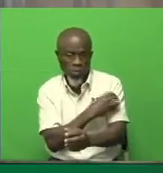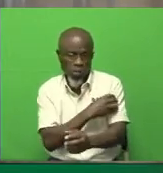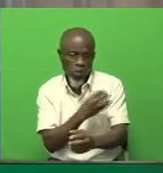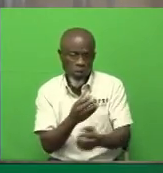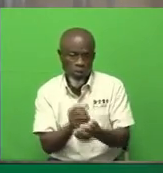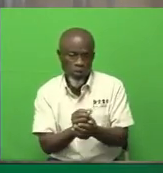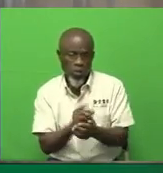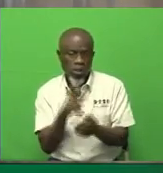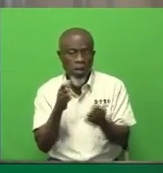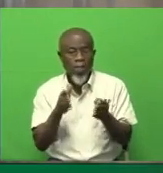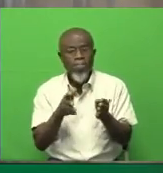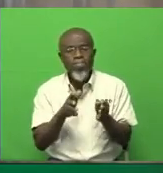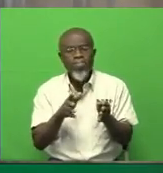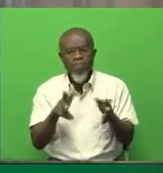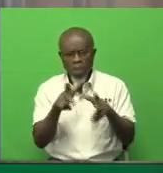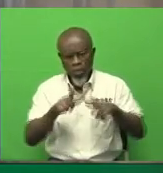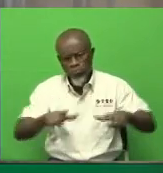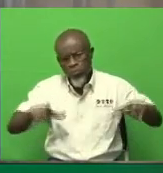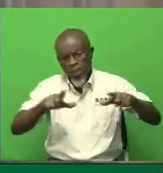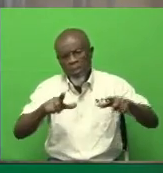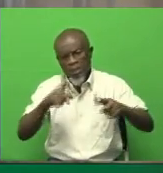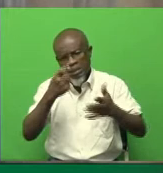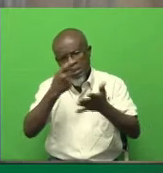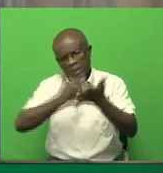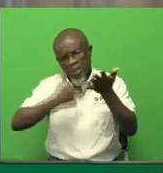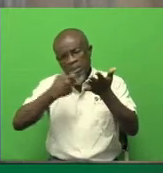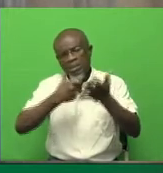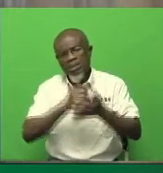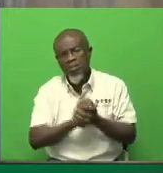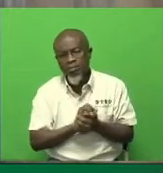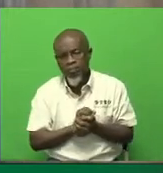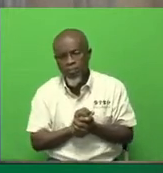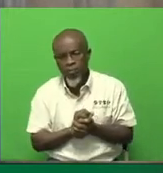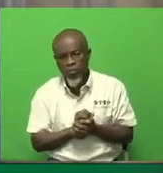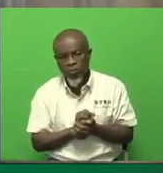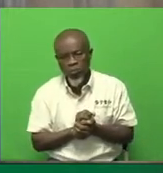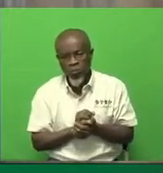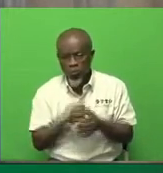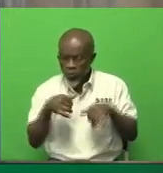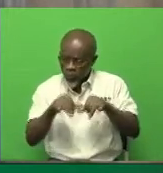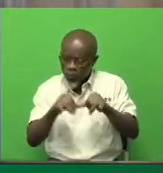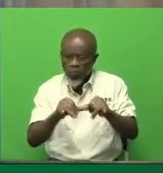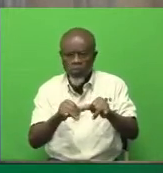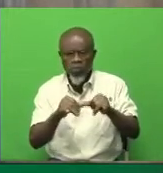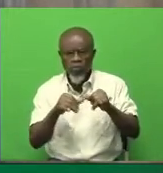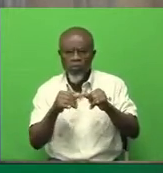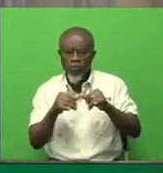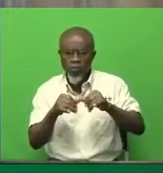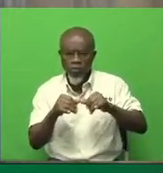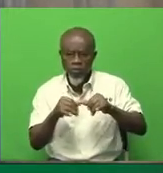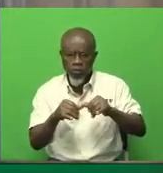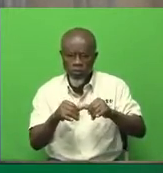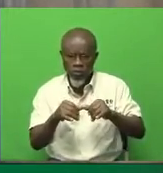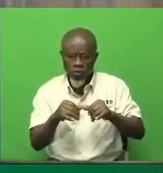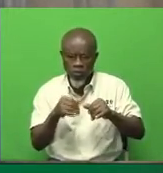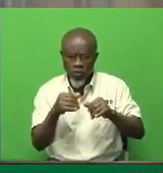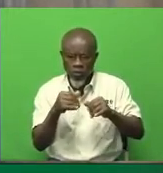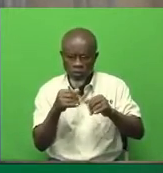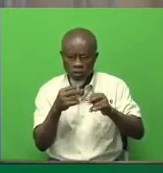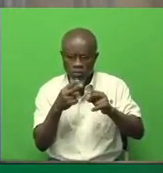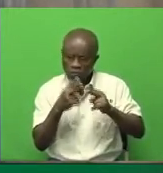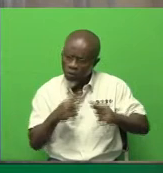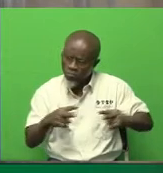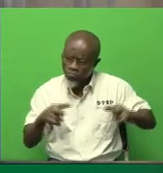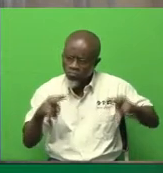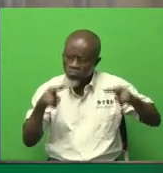tax Minister said that a busy updating the valuation rules to ensure that citizens take out what little money they have